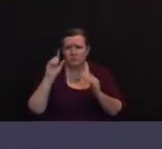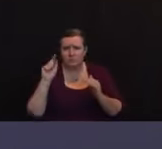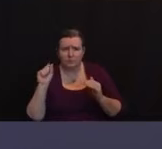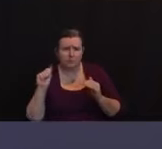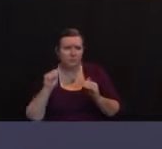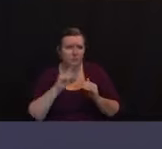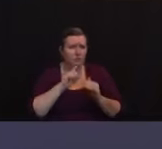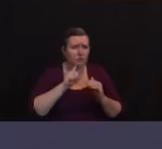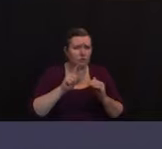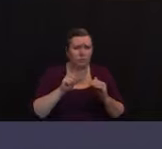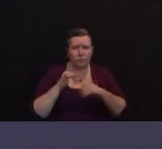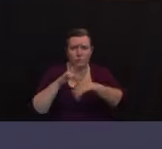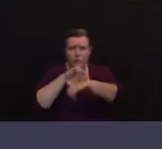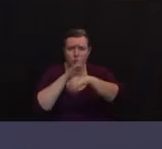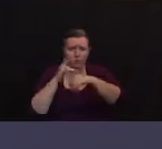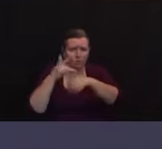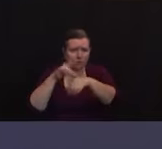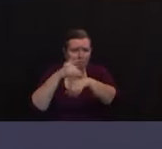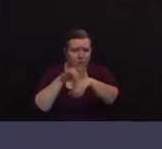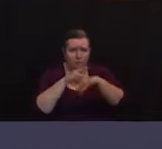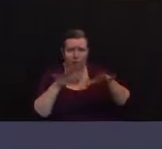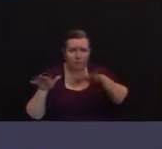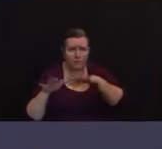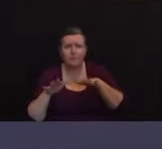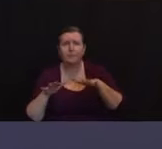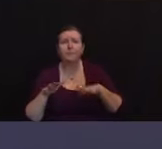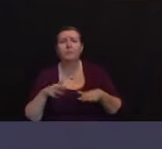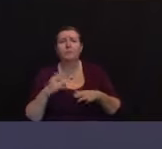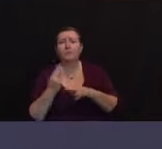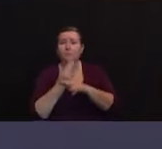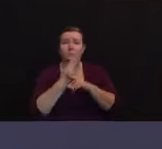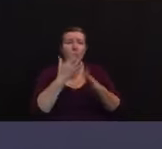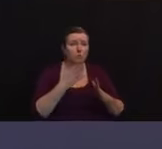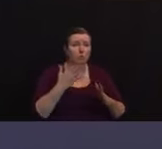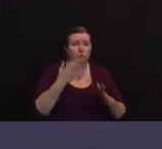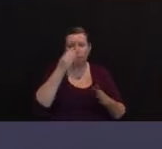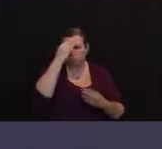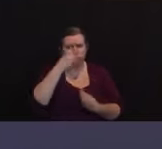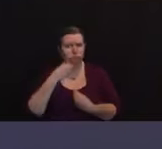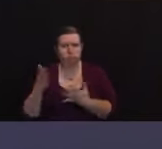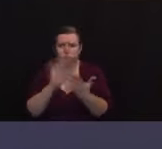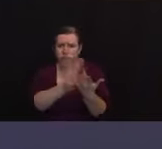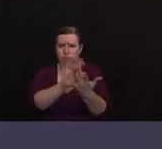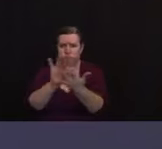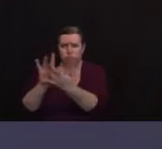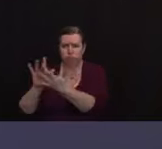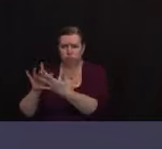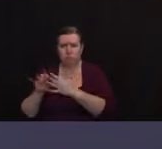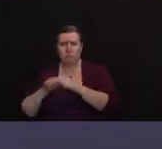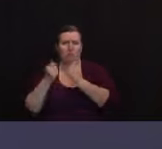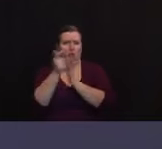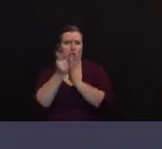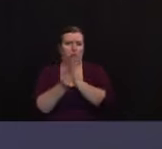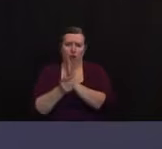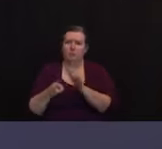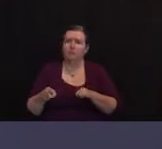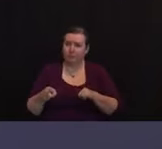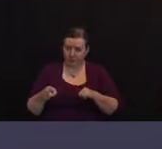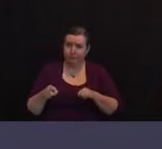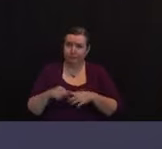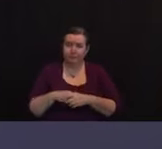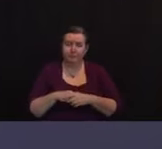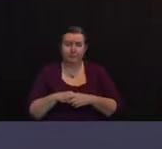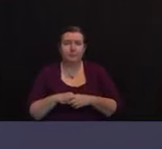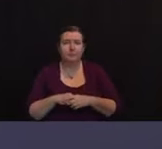In this case, each of those users were notified that the breach had happened to their accounts, that the hack had happened to their accounts, and given